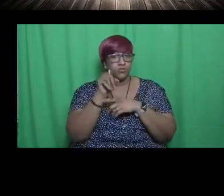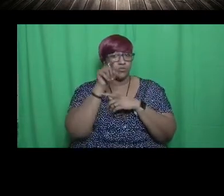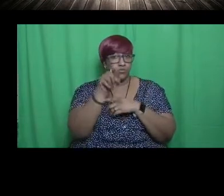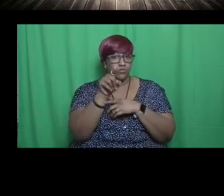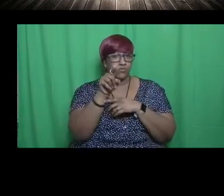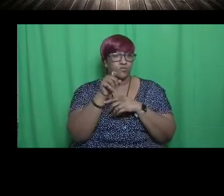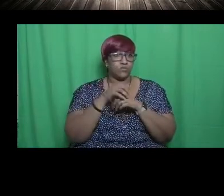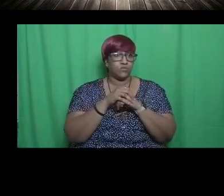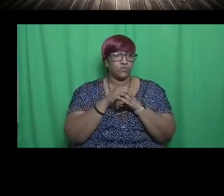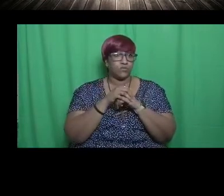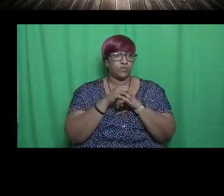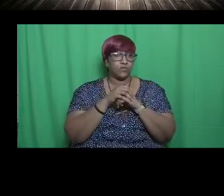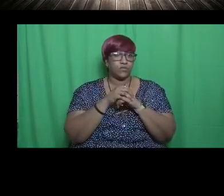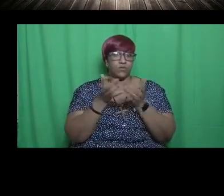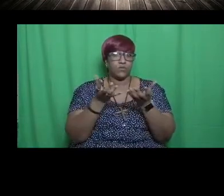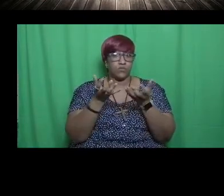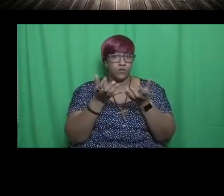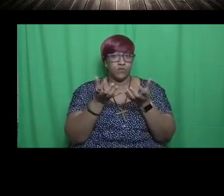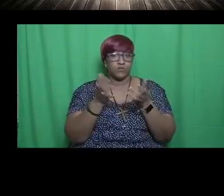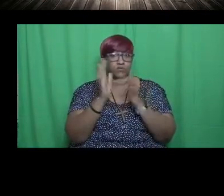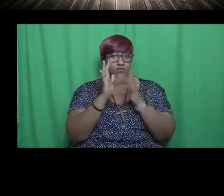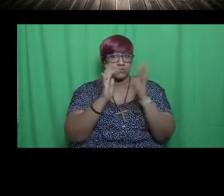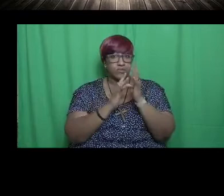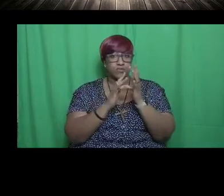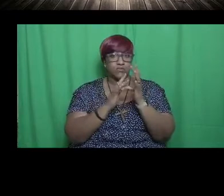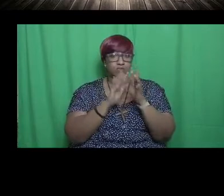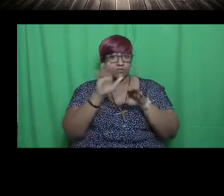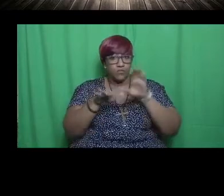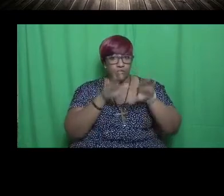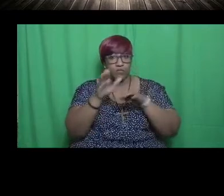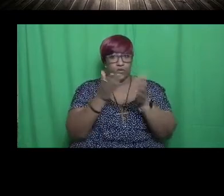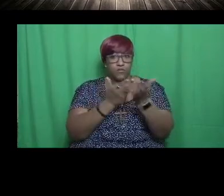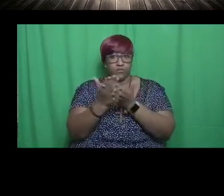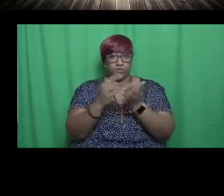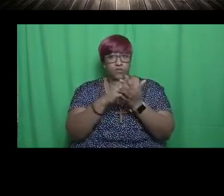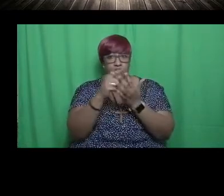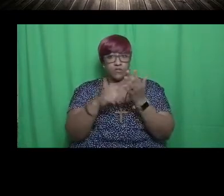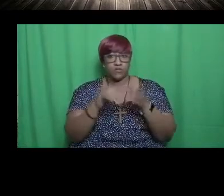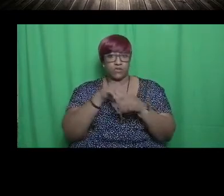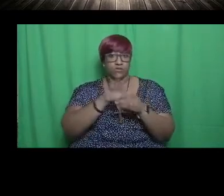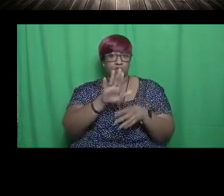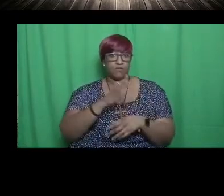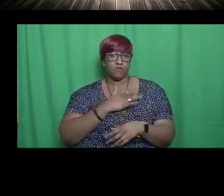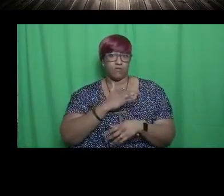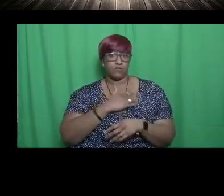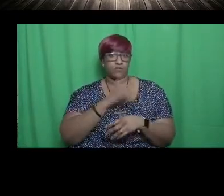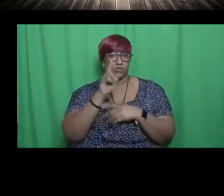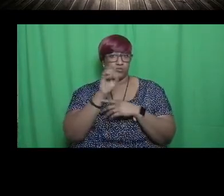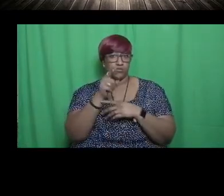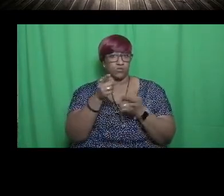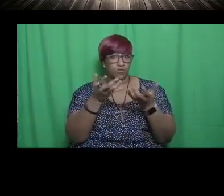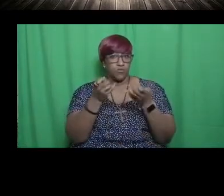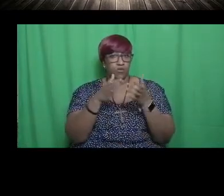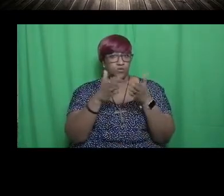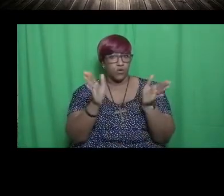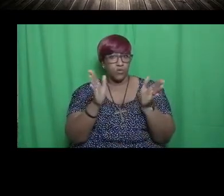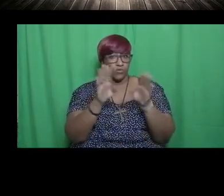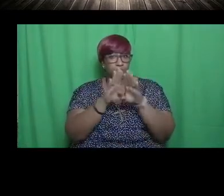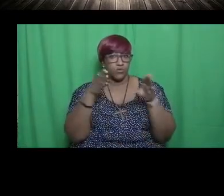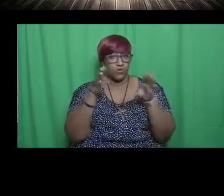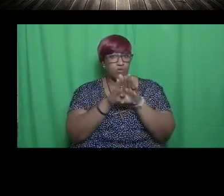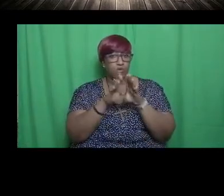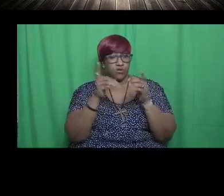you want Jesus to have to walk through all the stuff in your heart? Or do you want to open the door